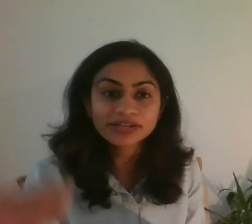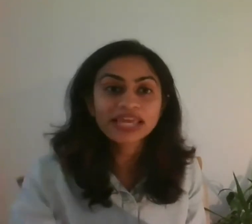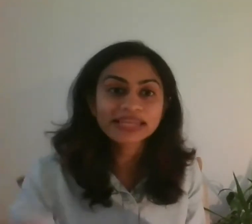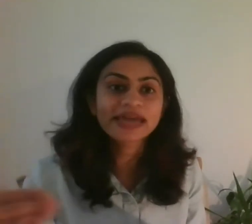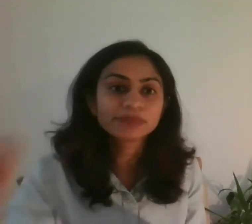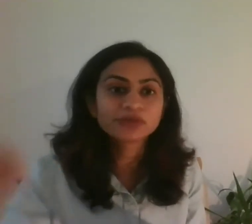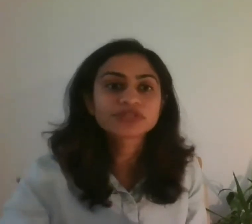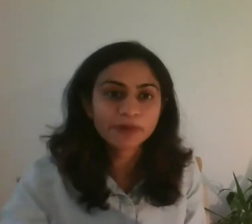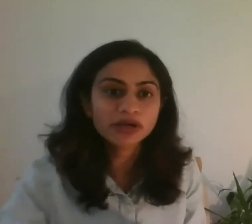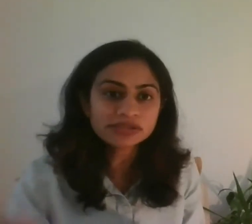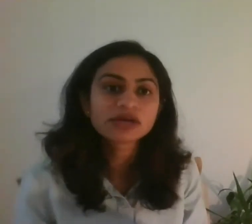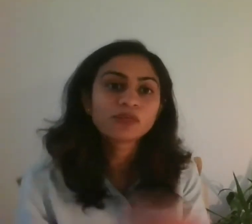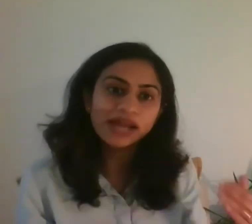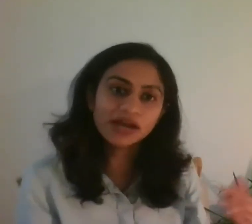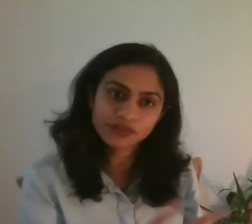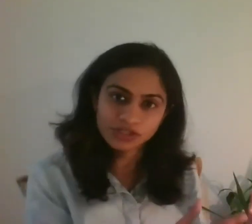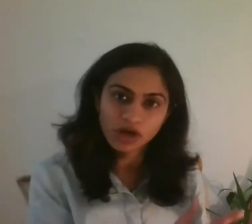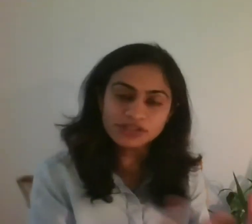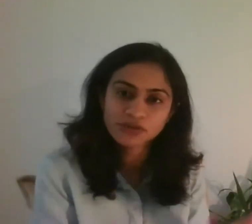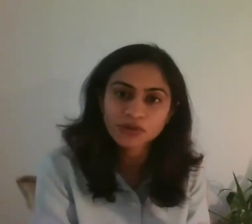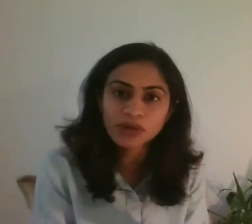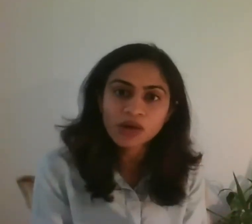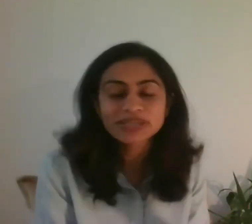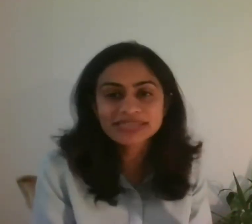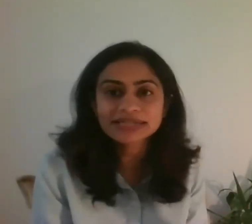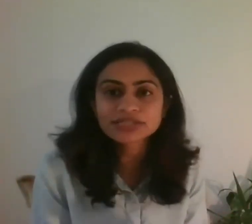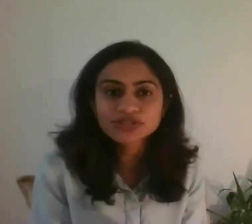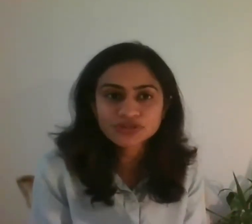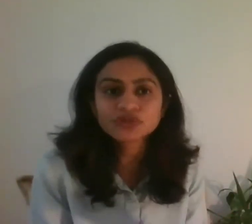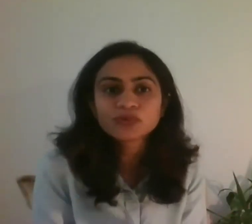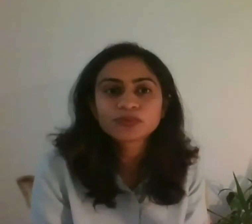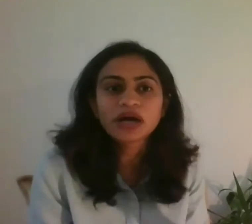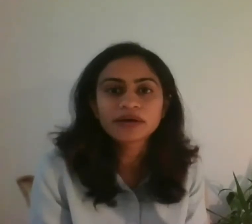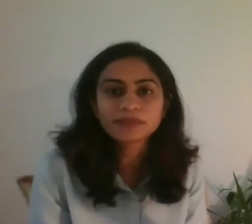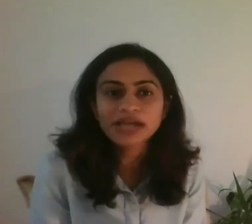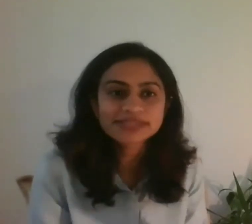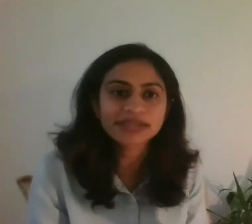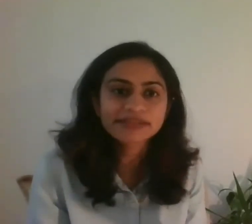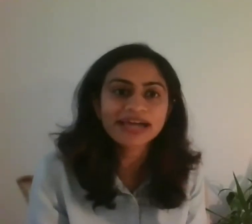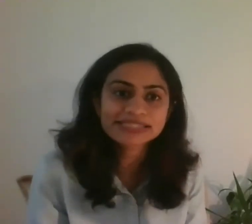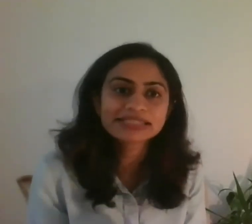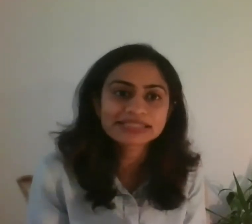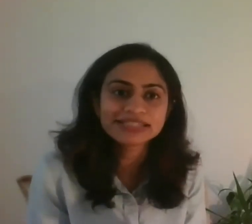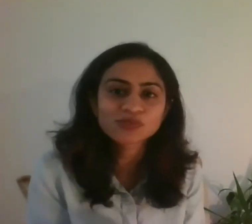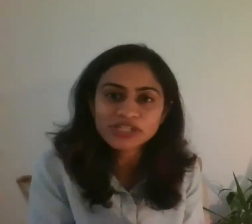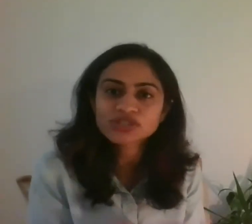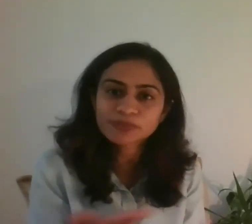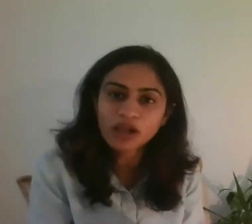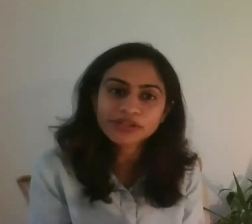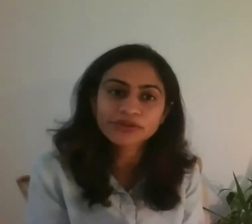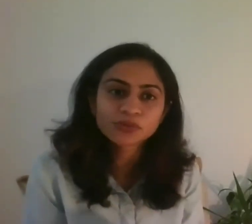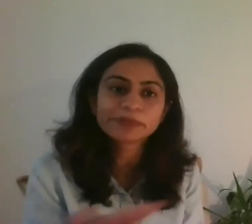at creating that immune response, while others are not. So what scientists do while studying vaccines is